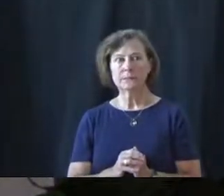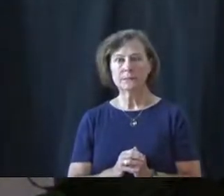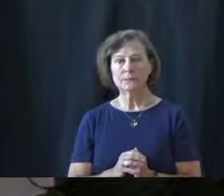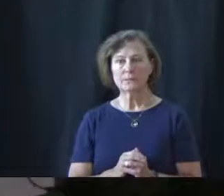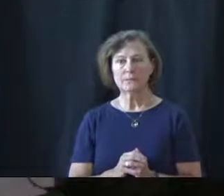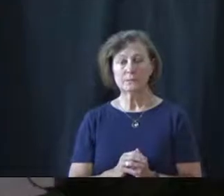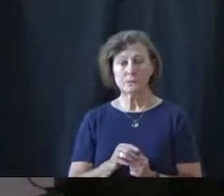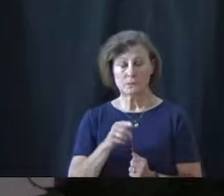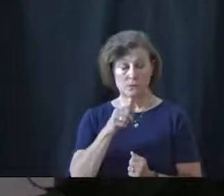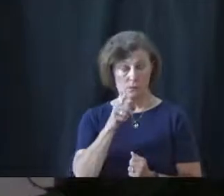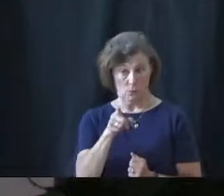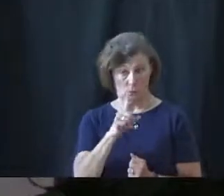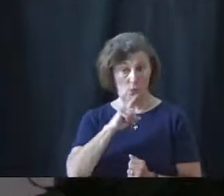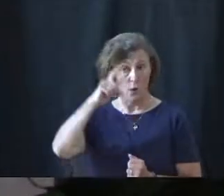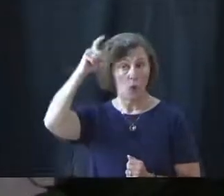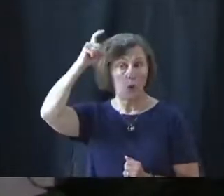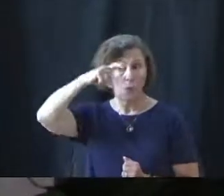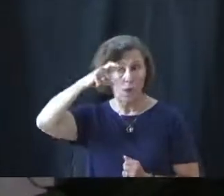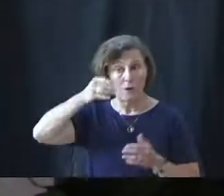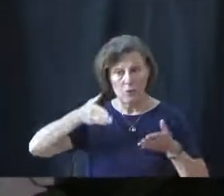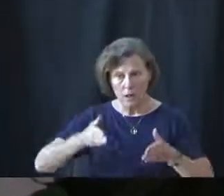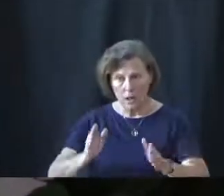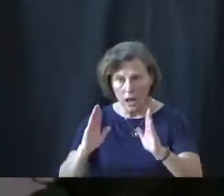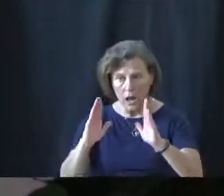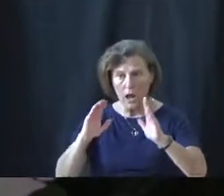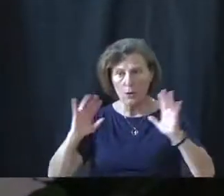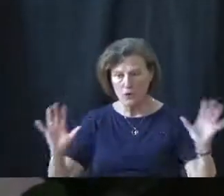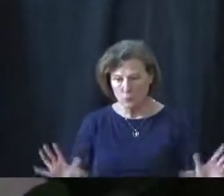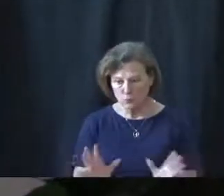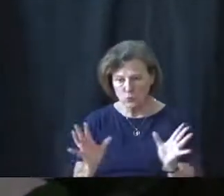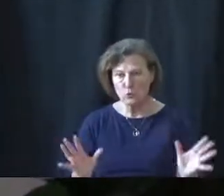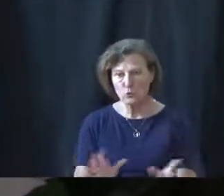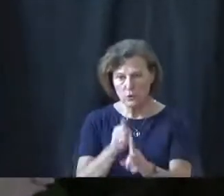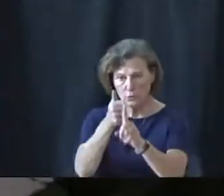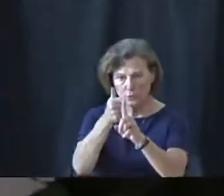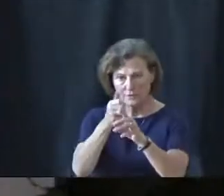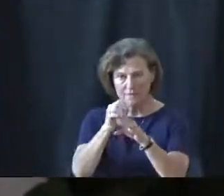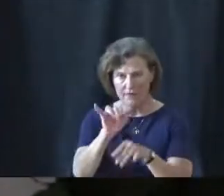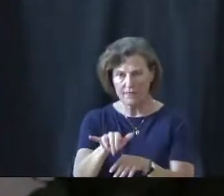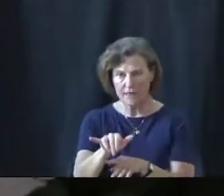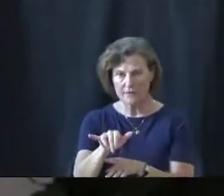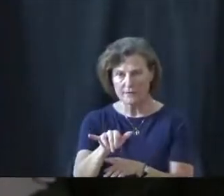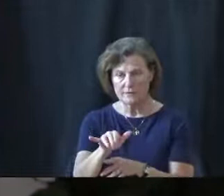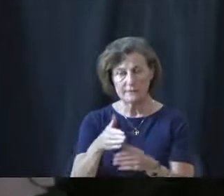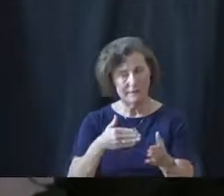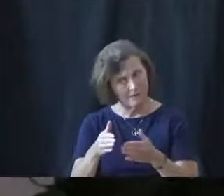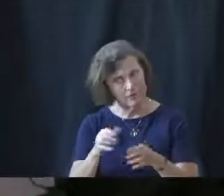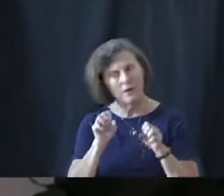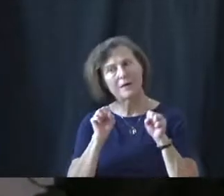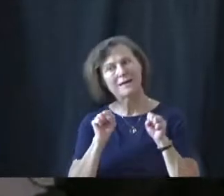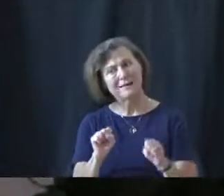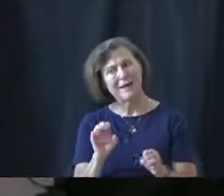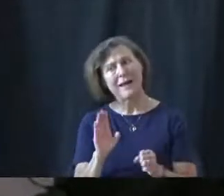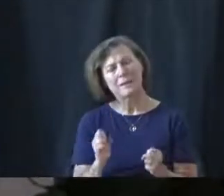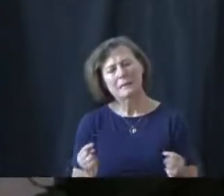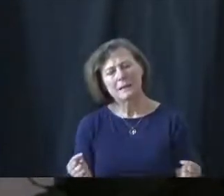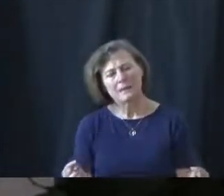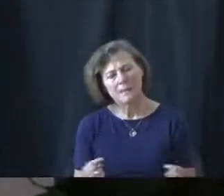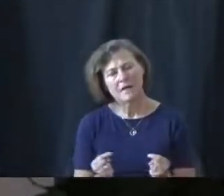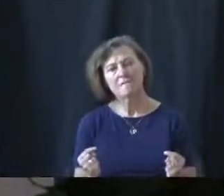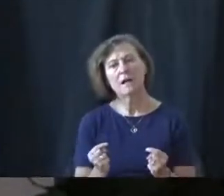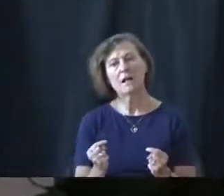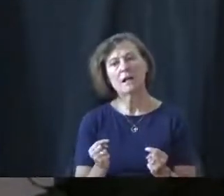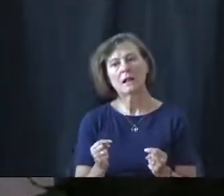You're wise to allow and encourage yourself in this, even though it can be as painful as it